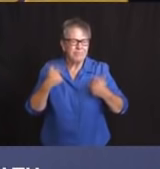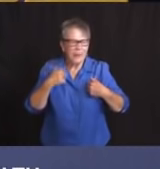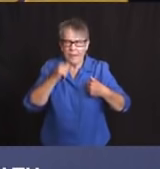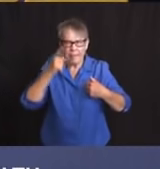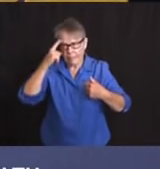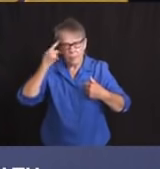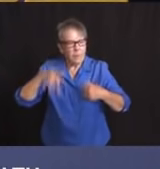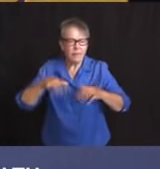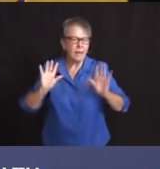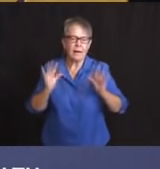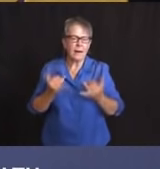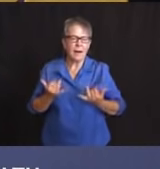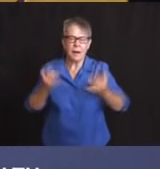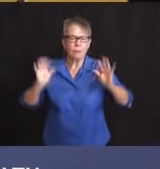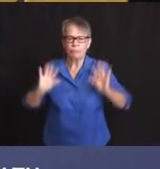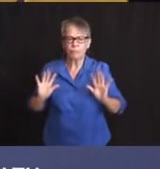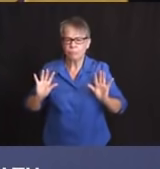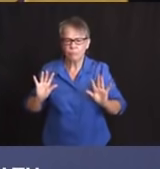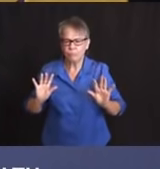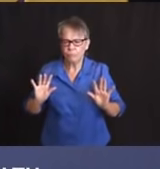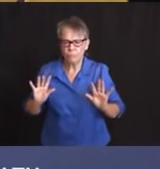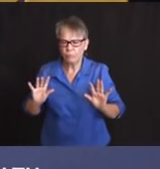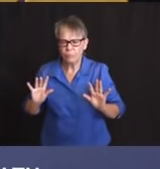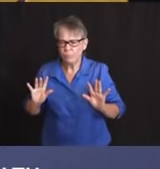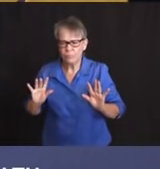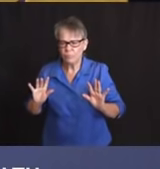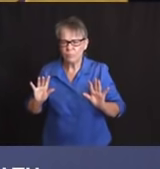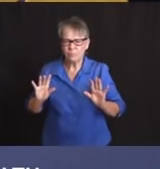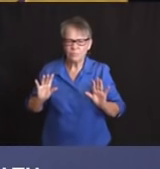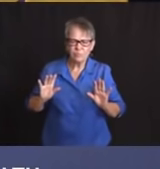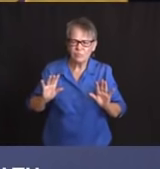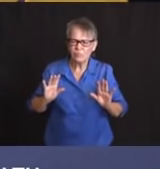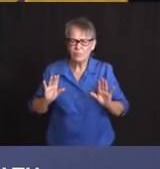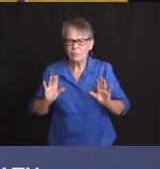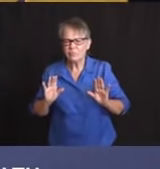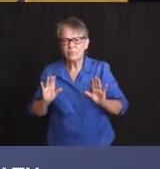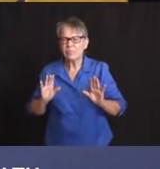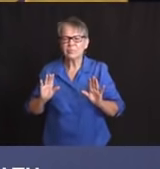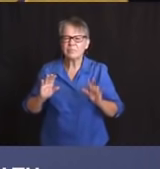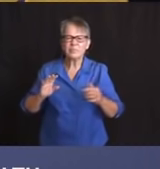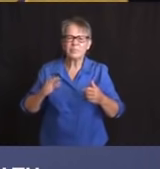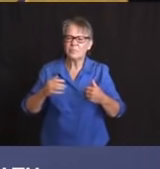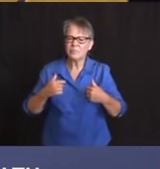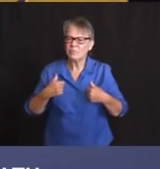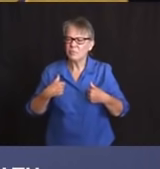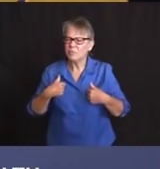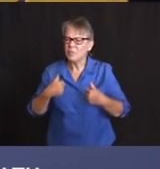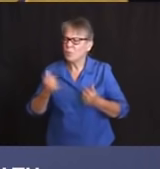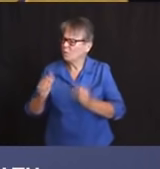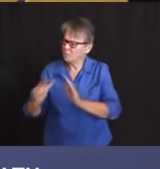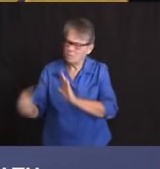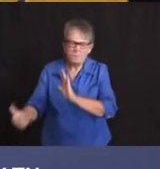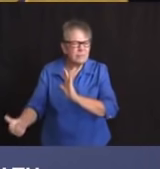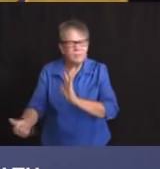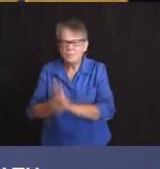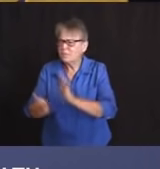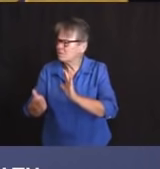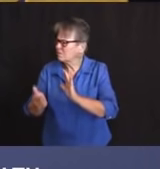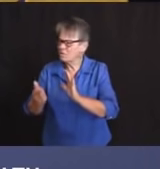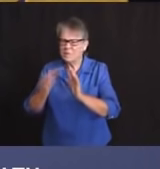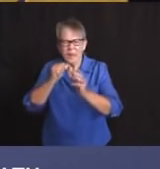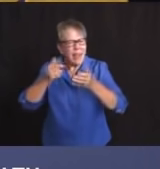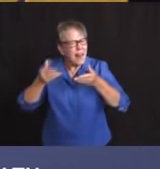penalty, which includes a very significant potential jail time. And so to me, it is like insider